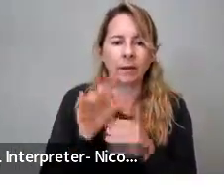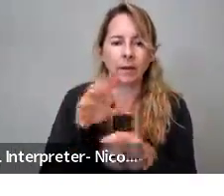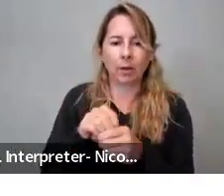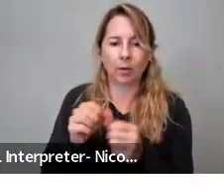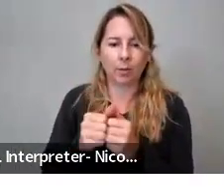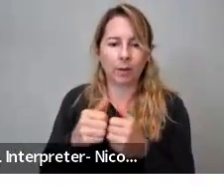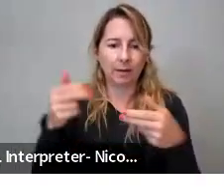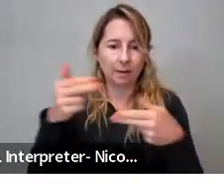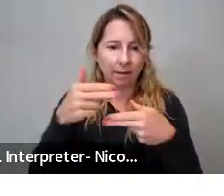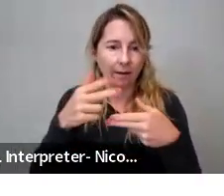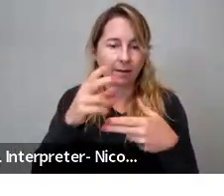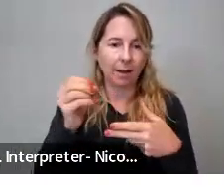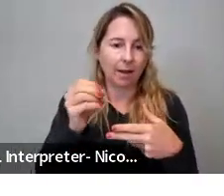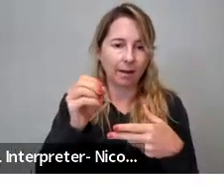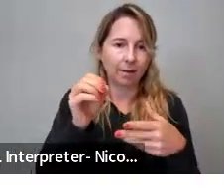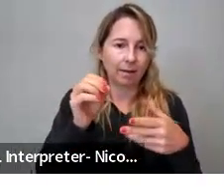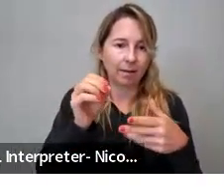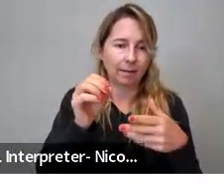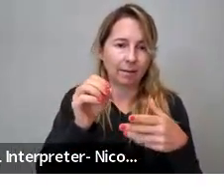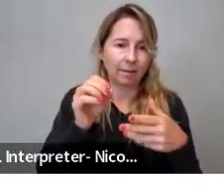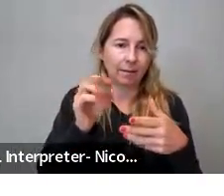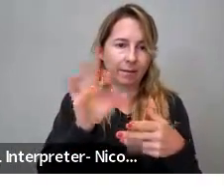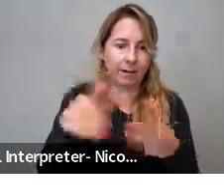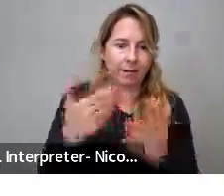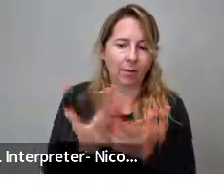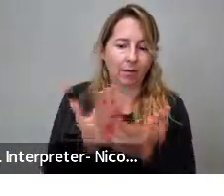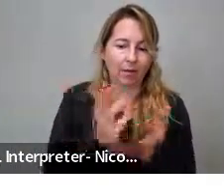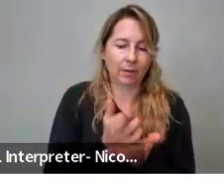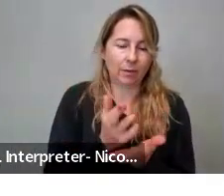of the slides as well as our resource handout.